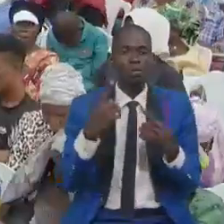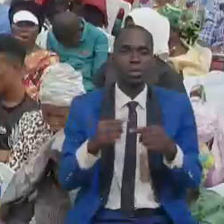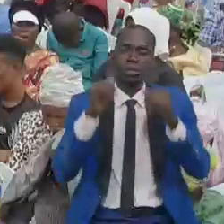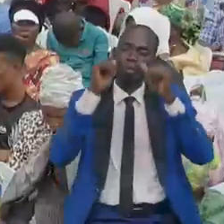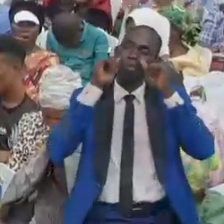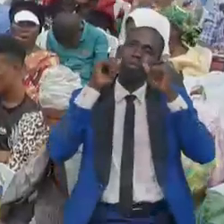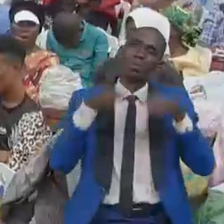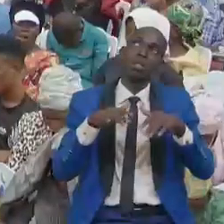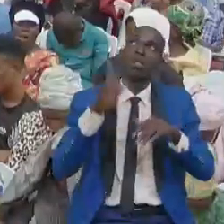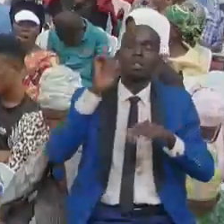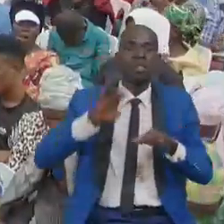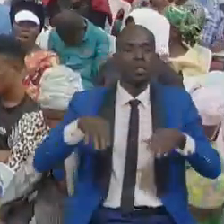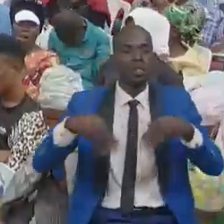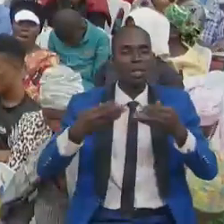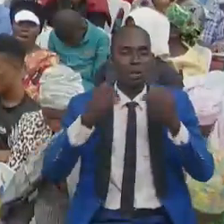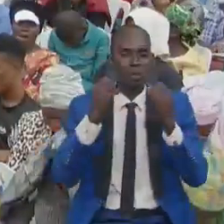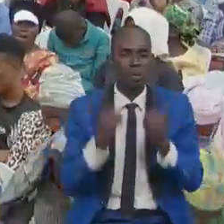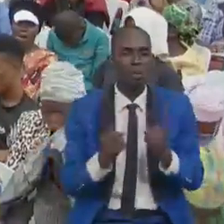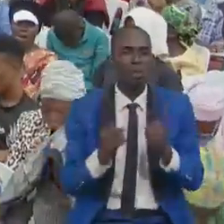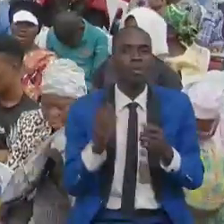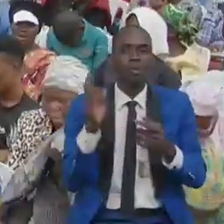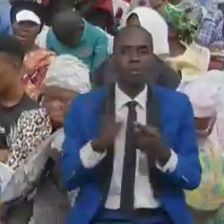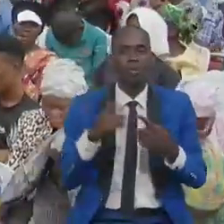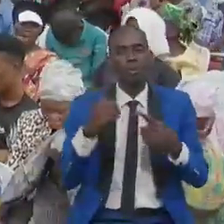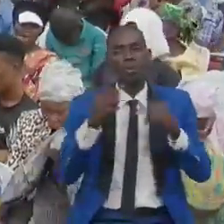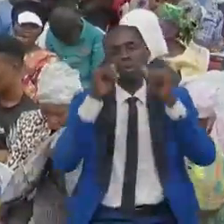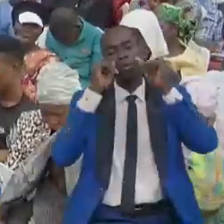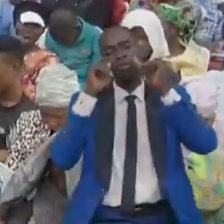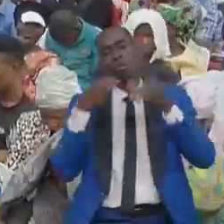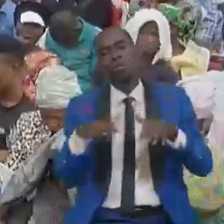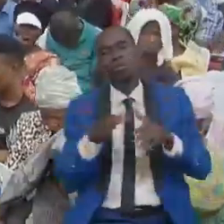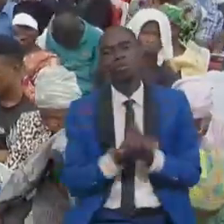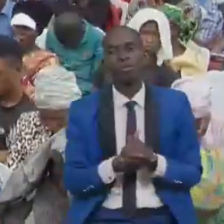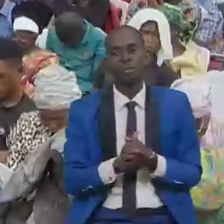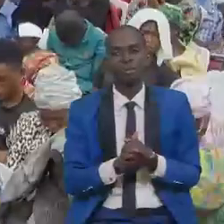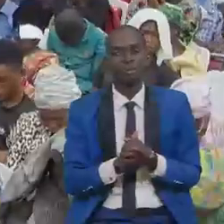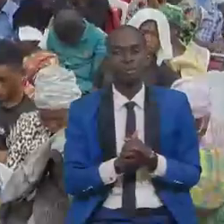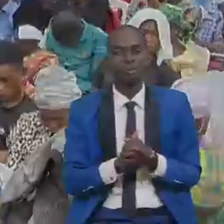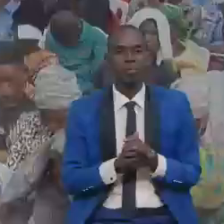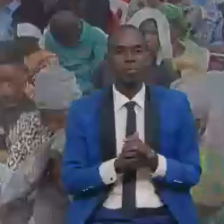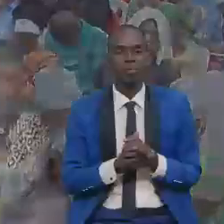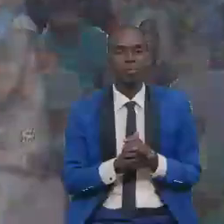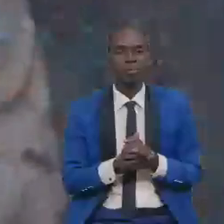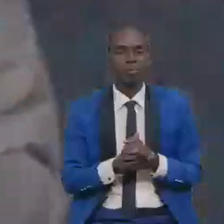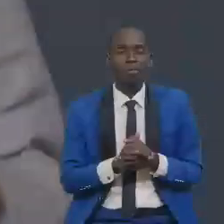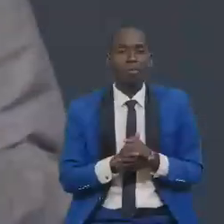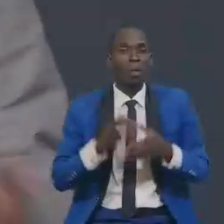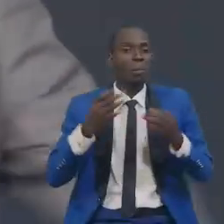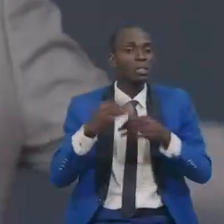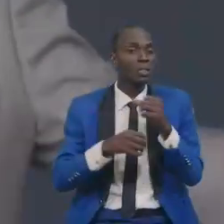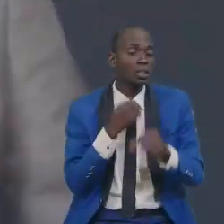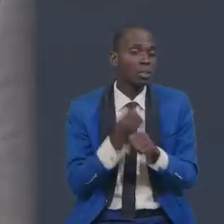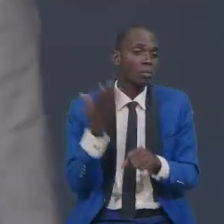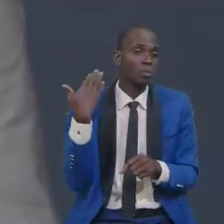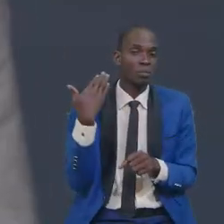you give that power to the face you know many years ago when I you know